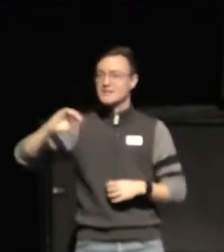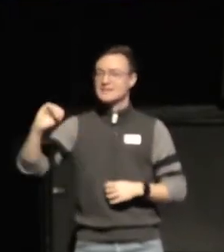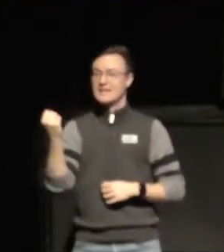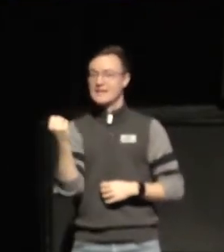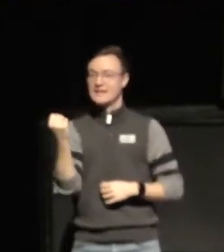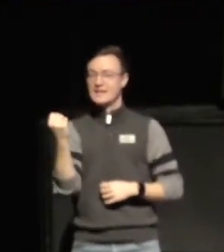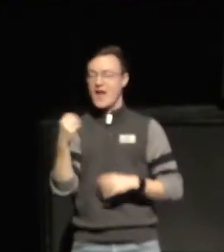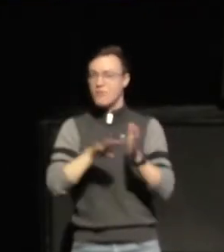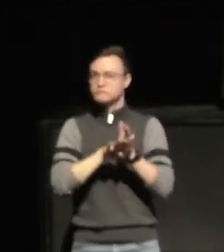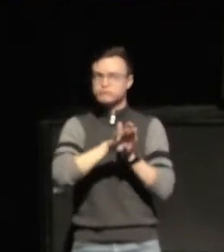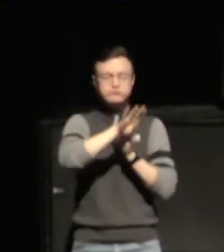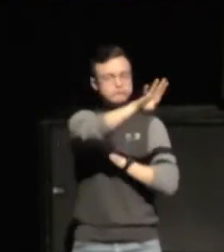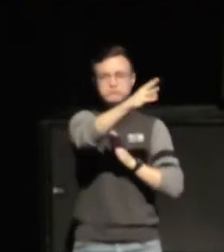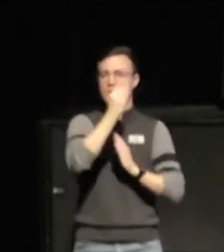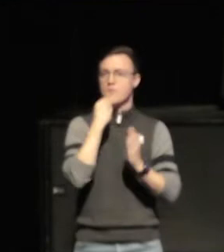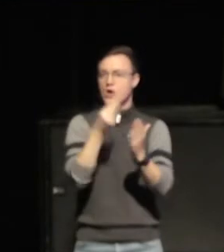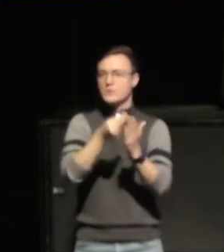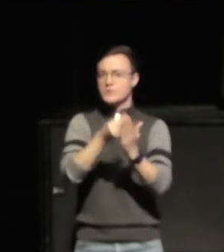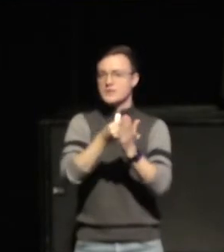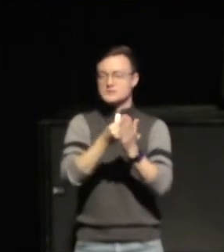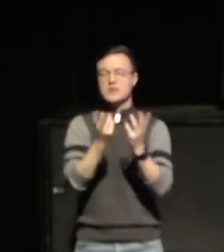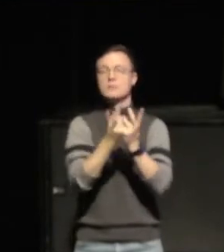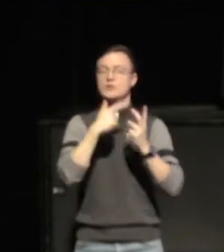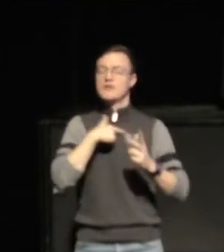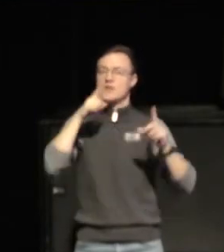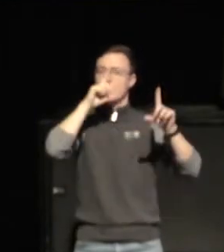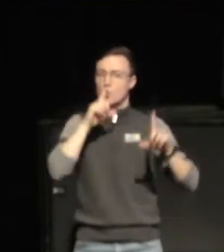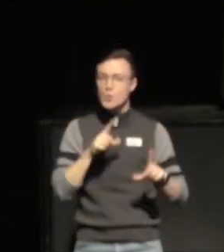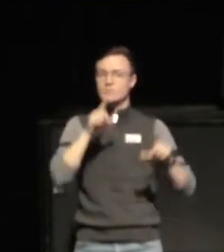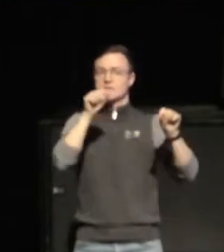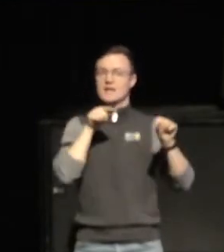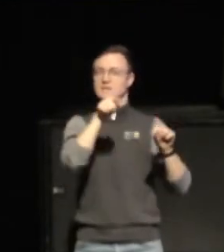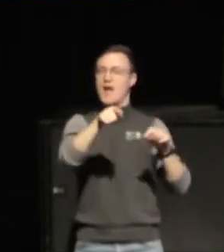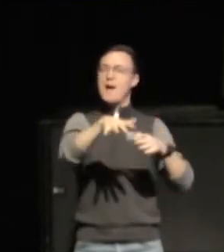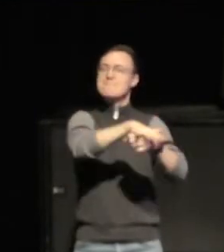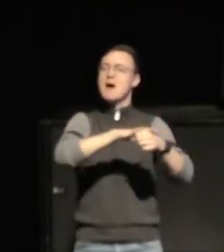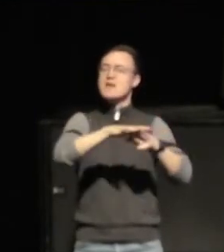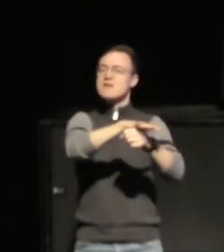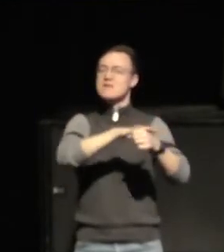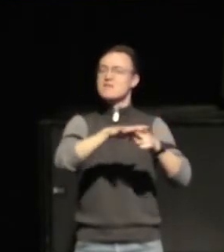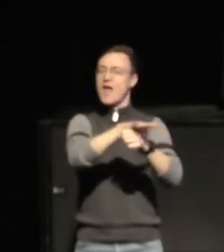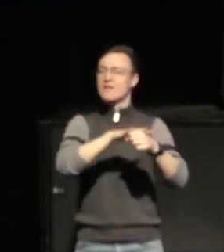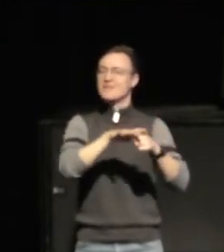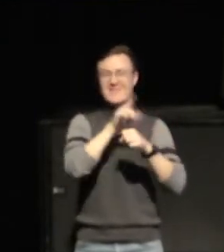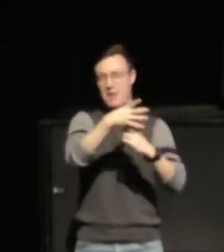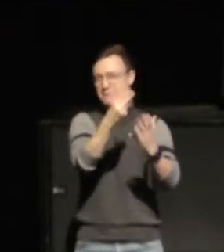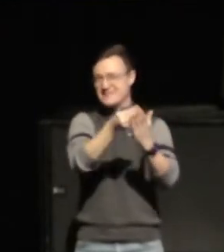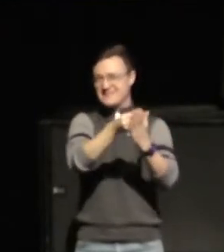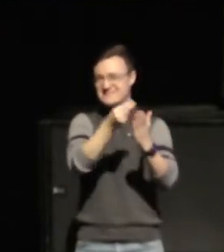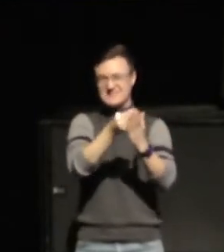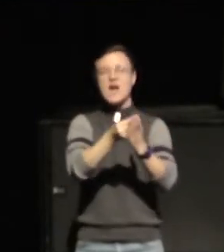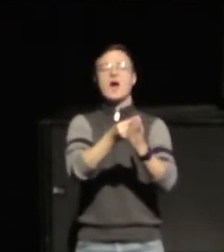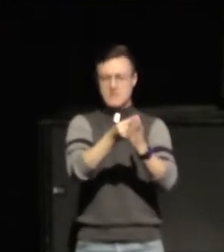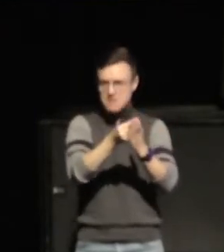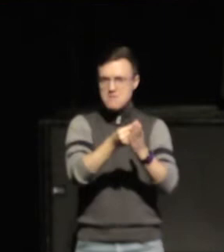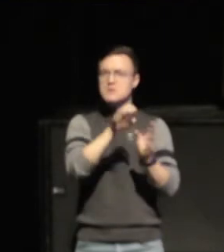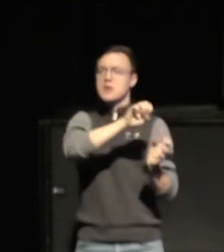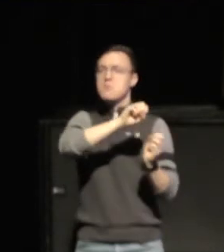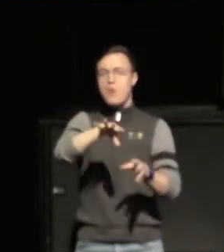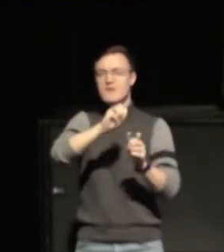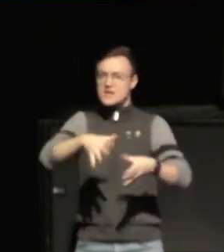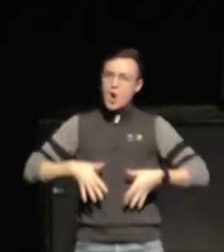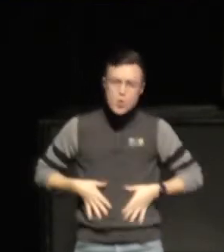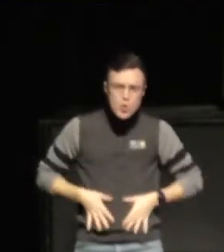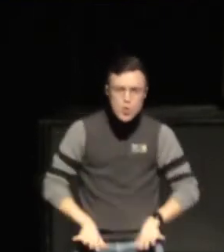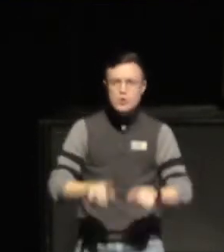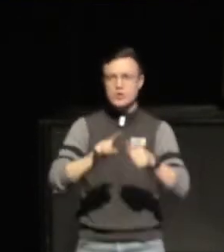it was seen that the volatility in commodities markets, in food prices, were having an impact on